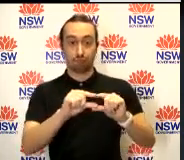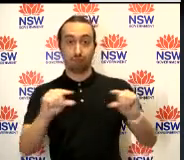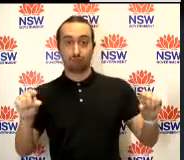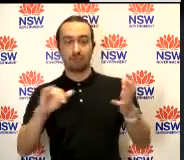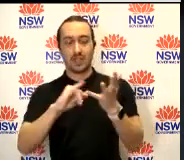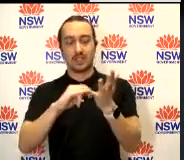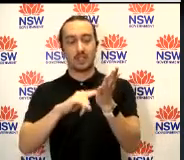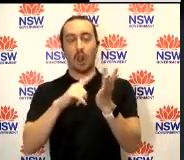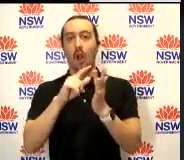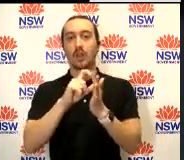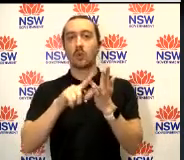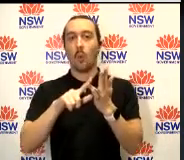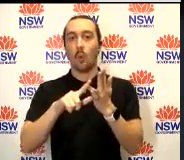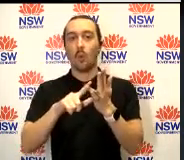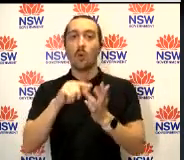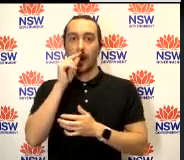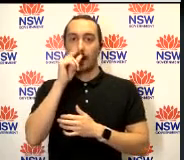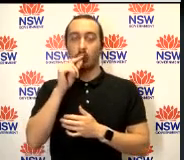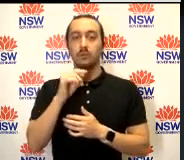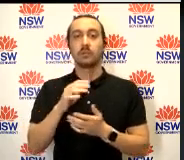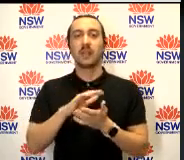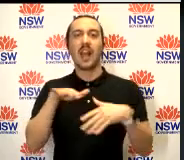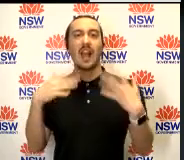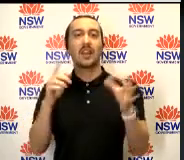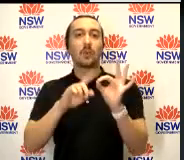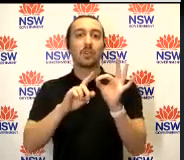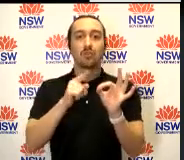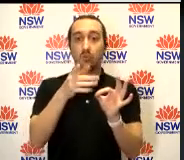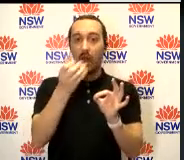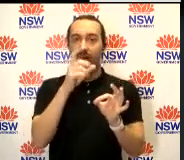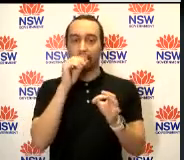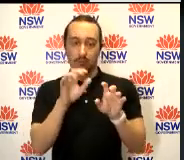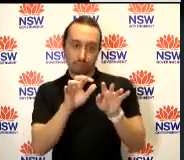screen, so you can enter your questions for the panel.